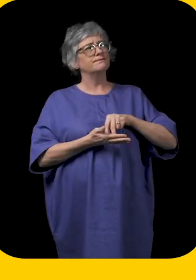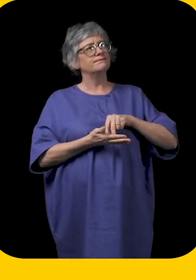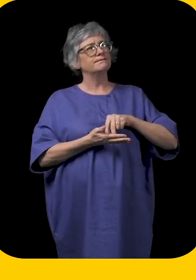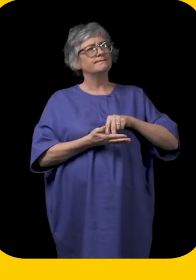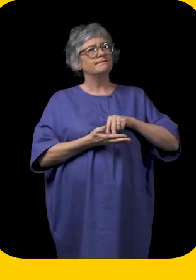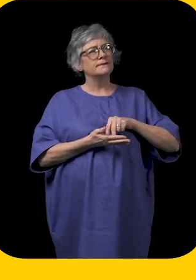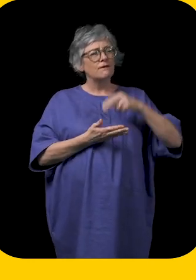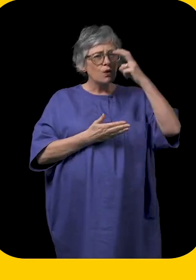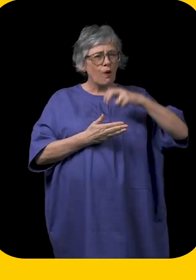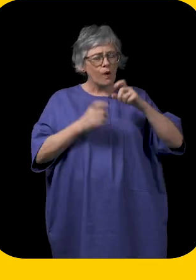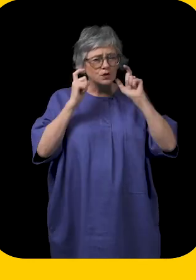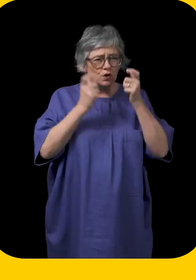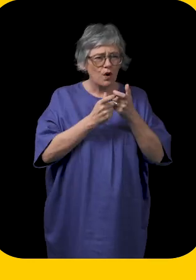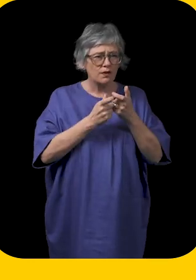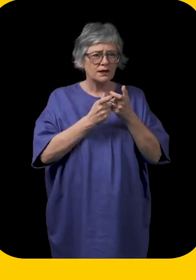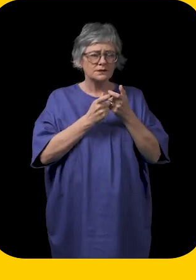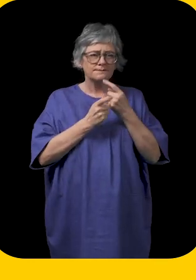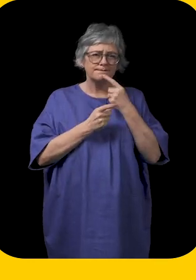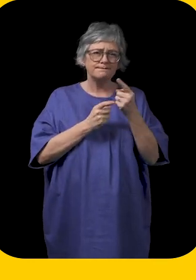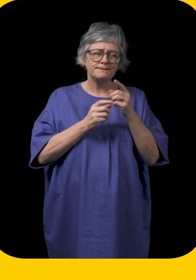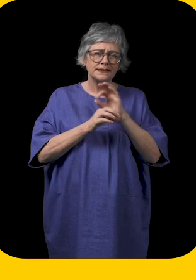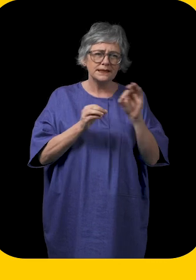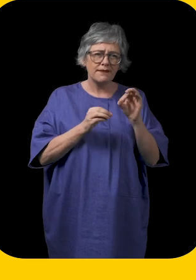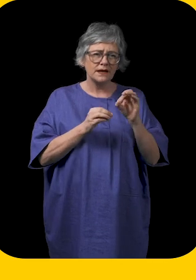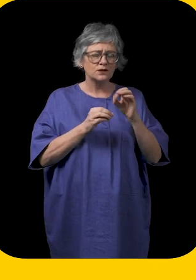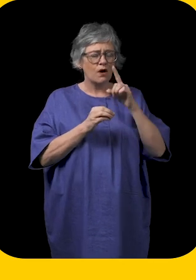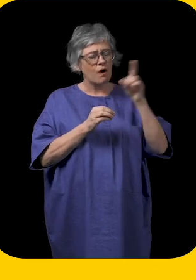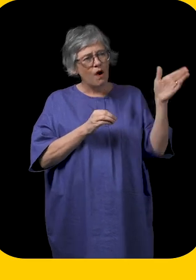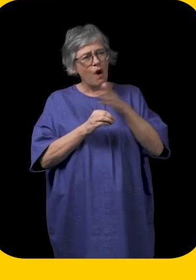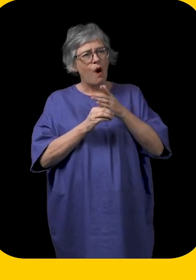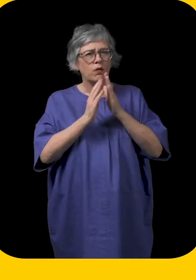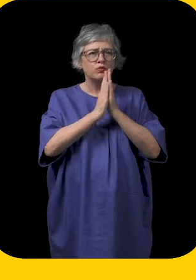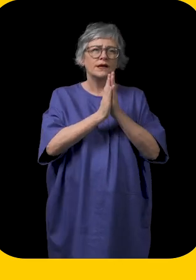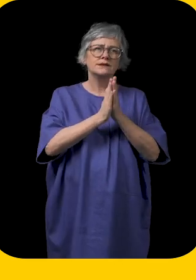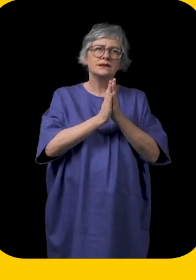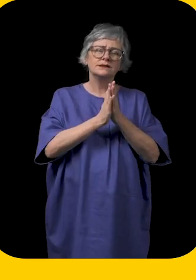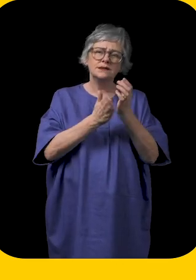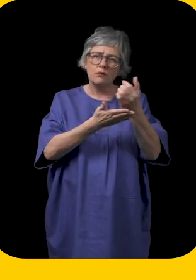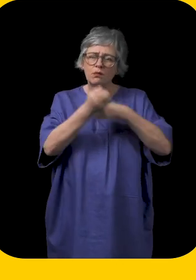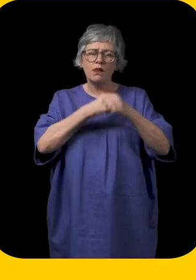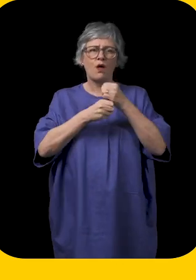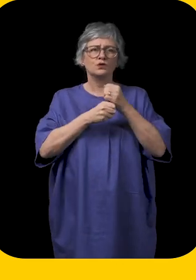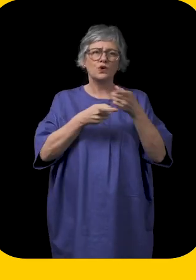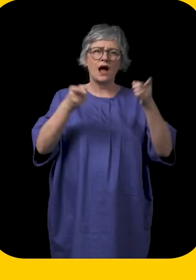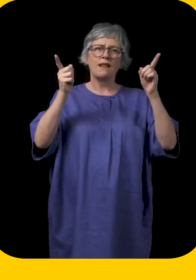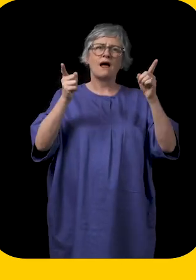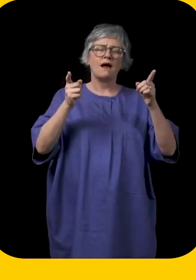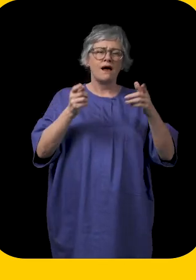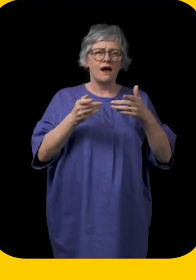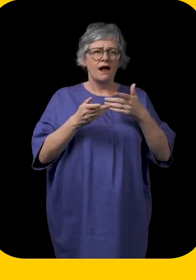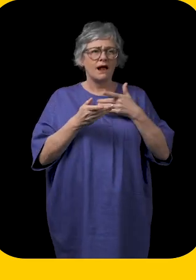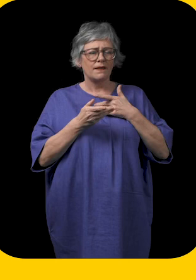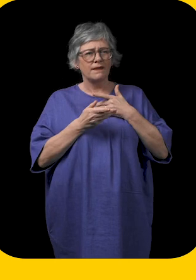the ancient college, began to say silently, "All praise belongs to Allah, Lord of the worlds, the compassionate,